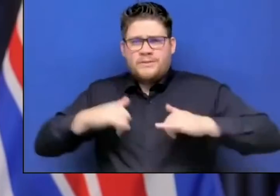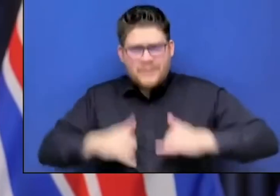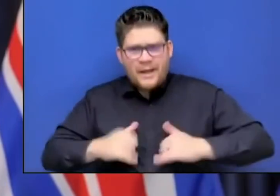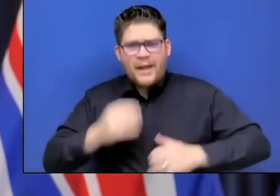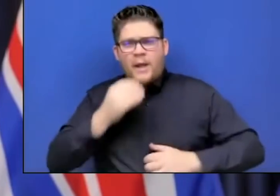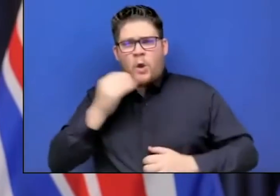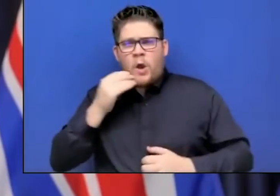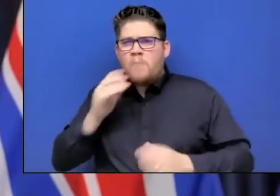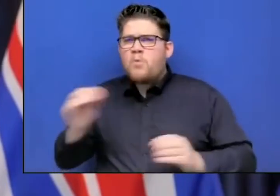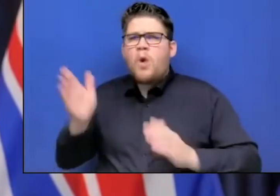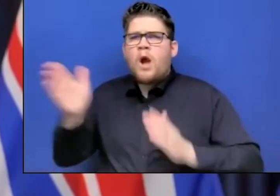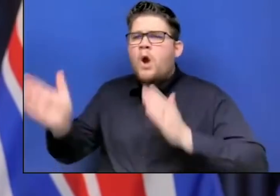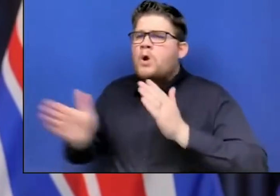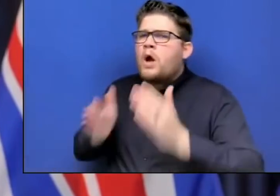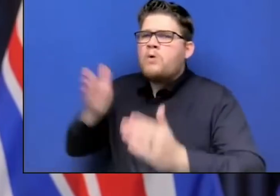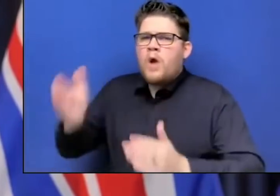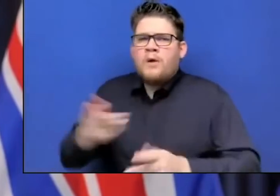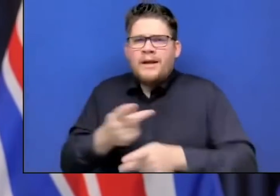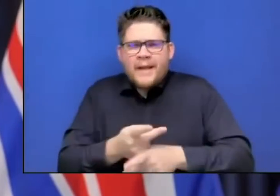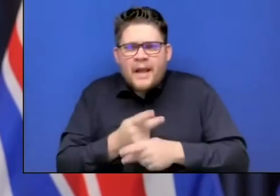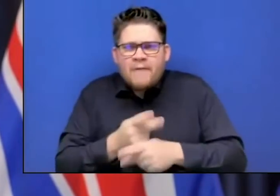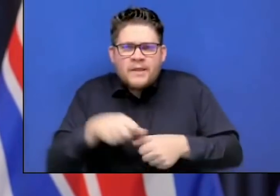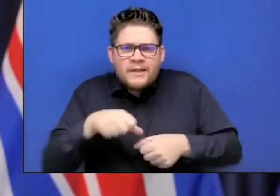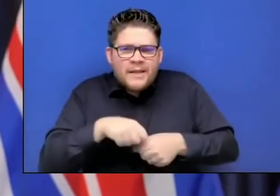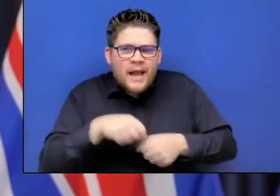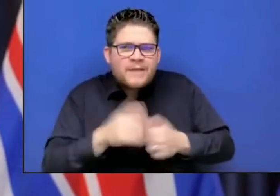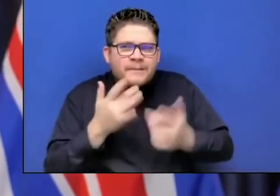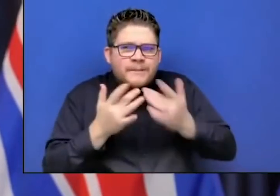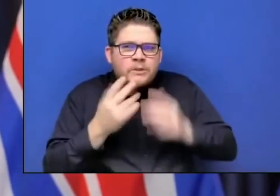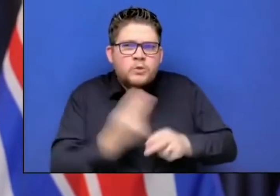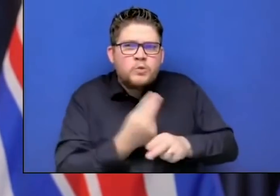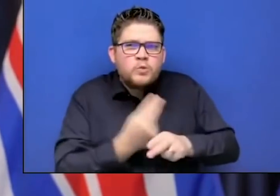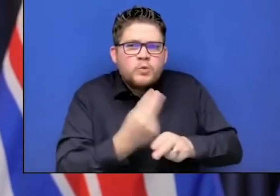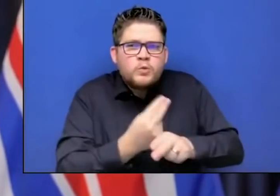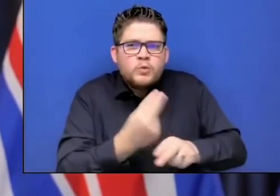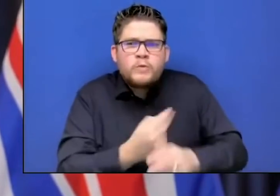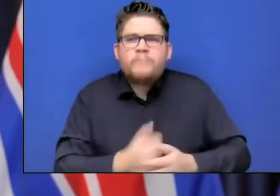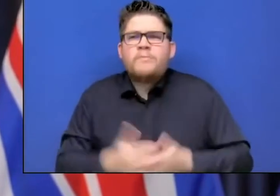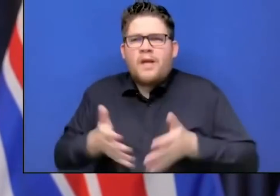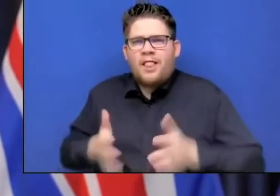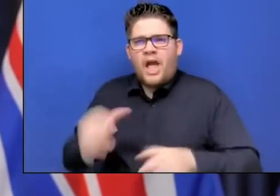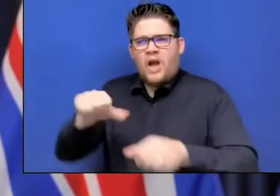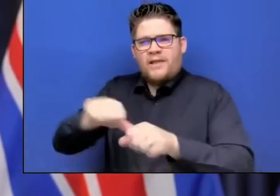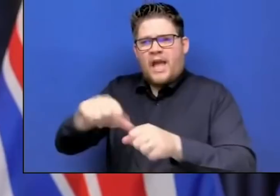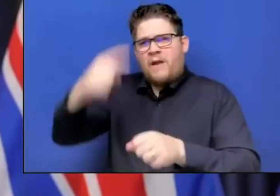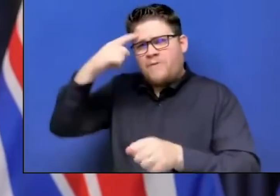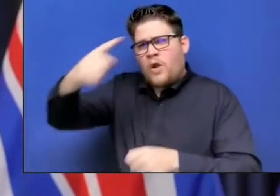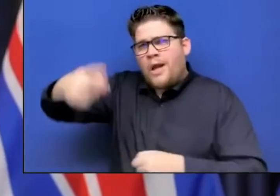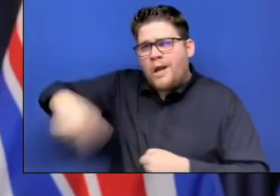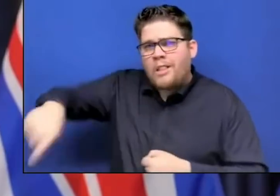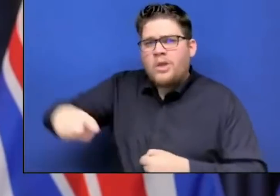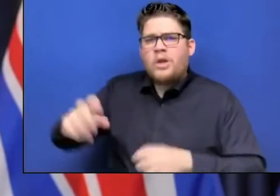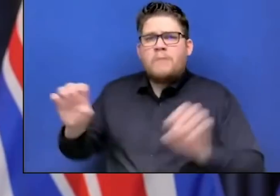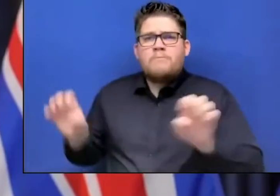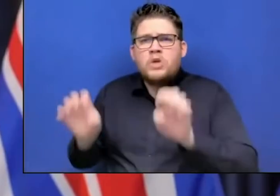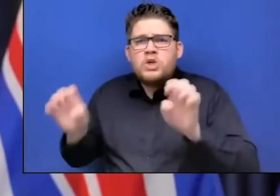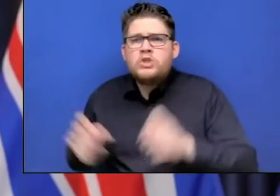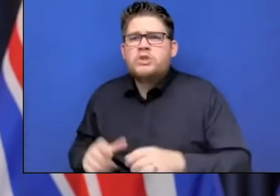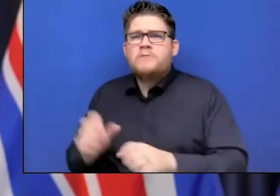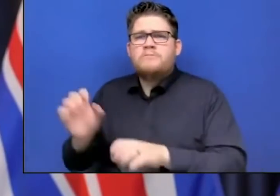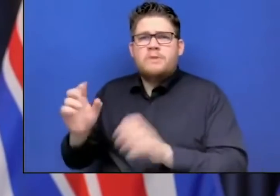fuel, and staying safe so that essential vehicles can continue to operate. The fuel conservation measures are